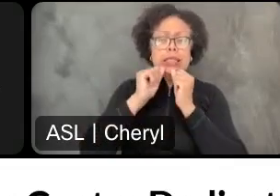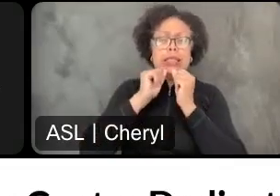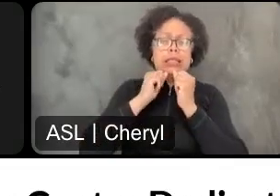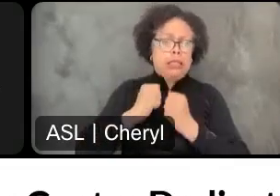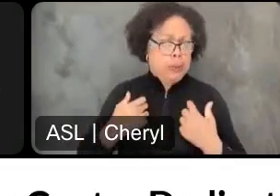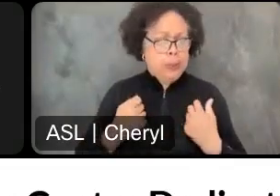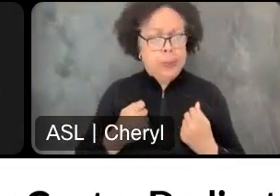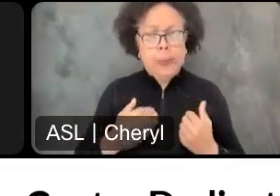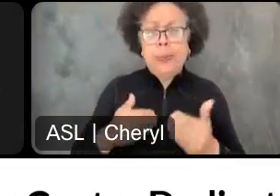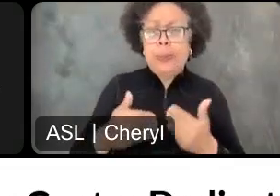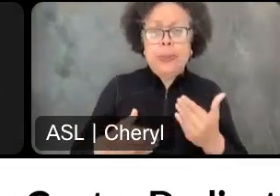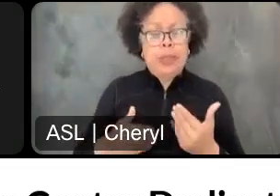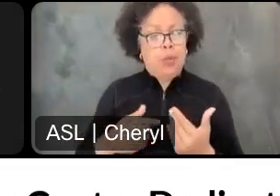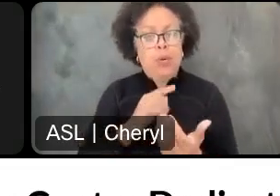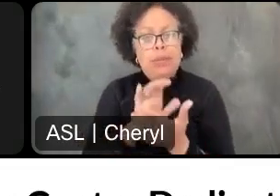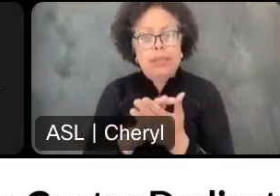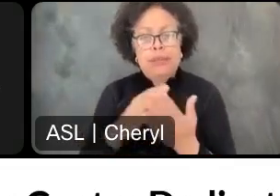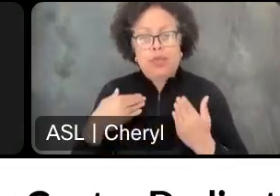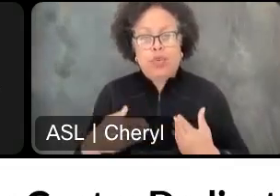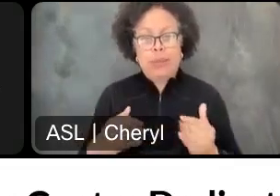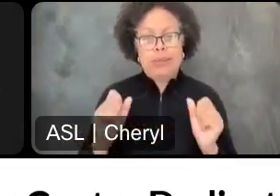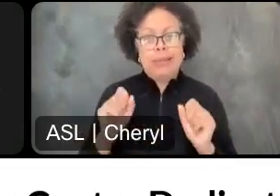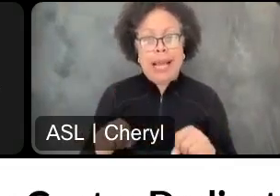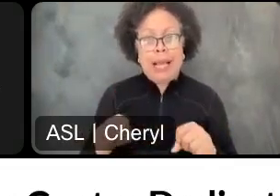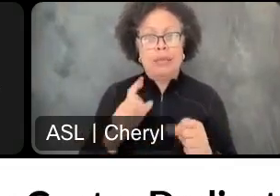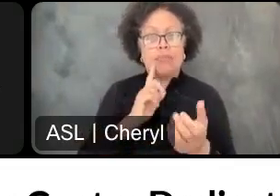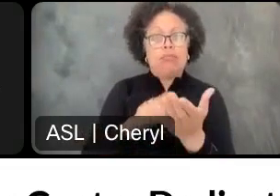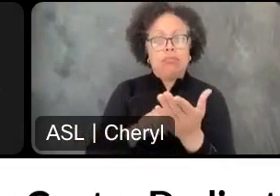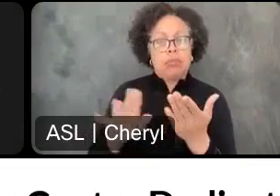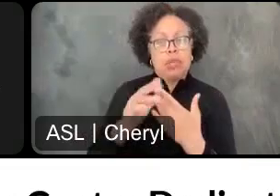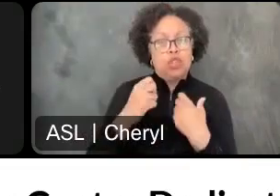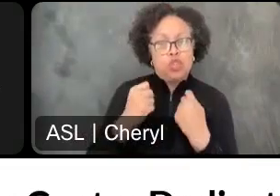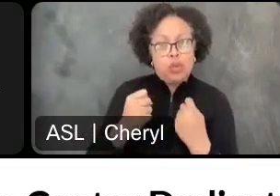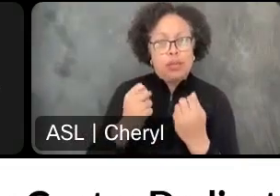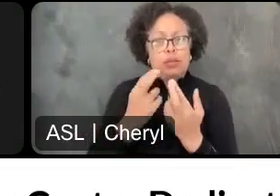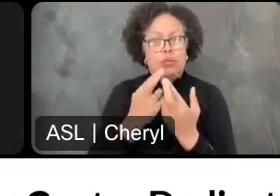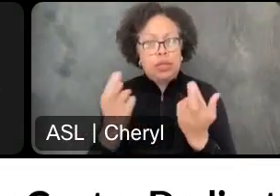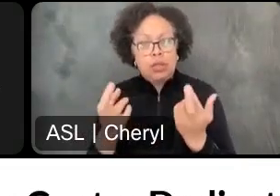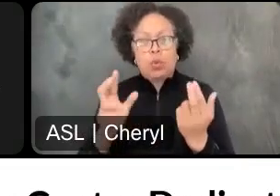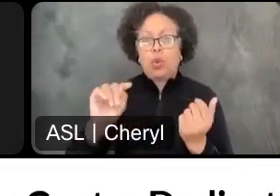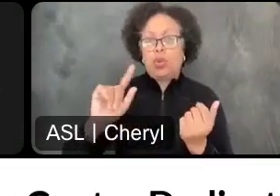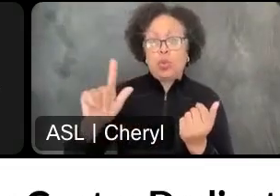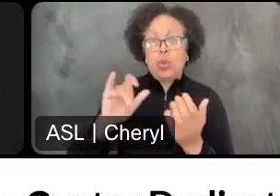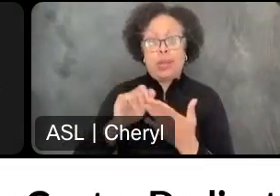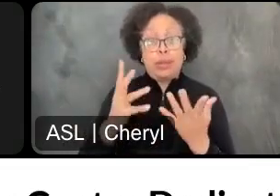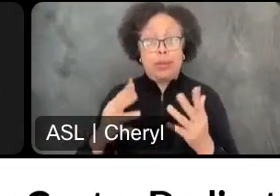heal, and recognizing the strengths, resources, and tools that survivors already